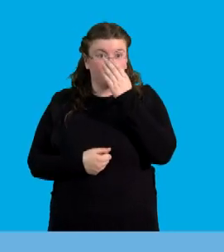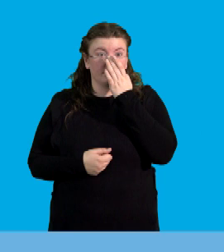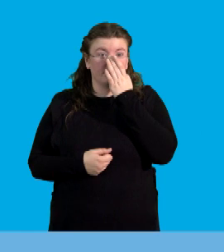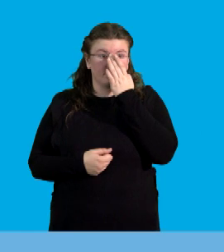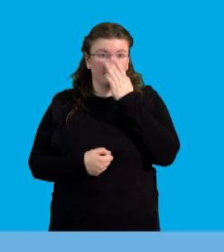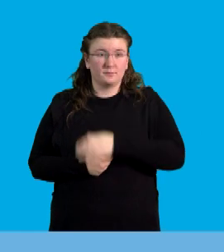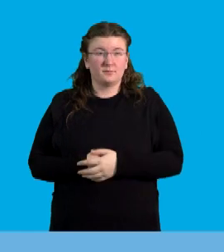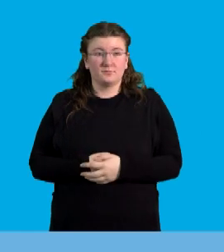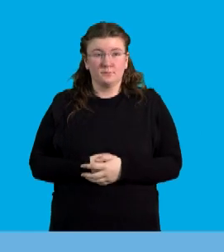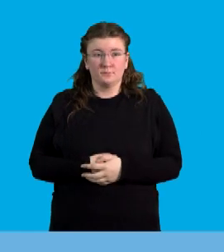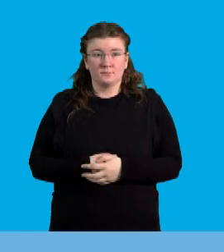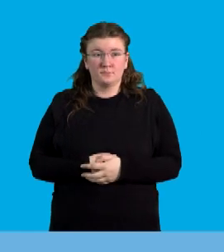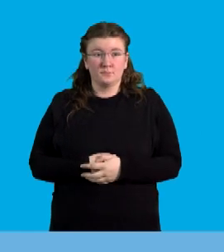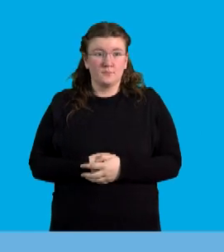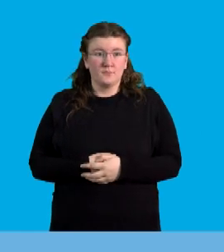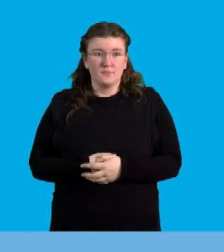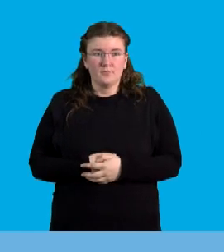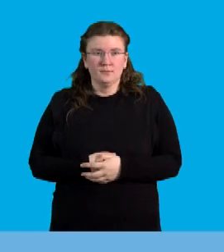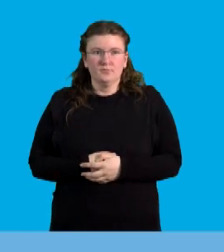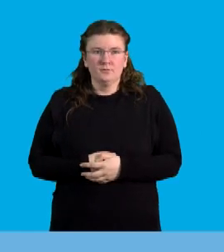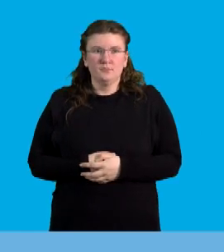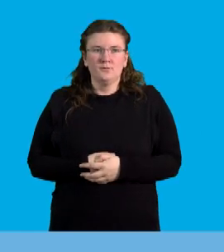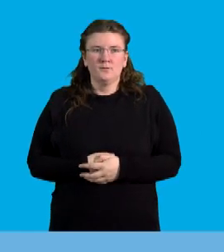it is conducted